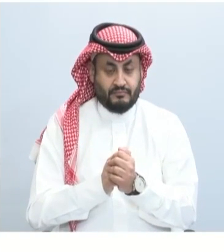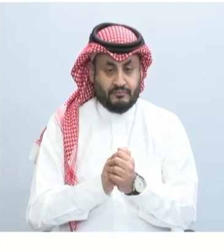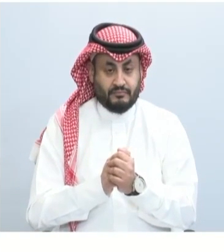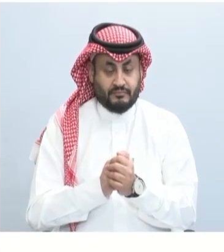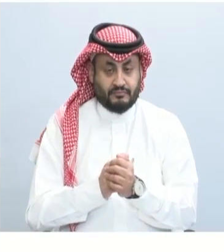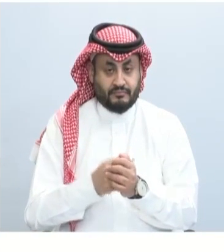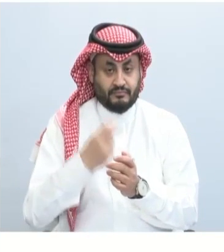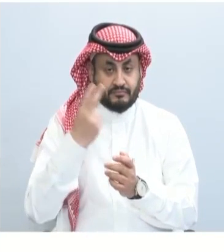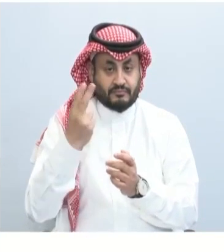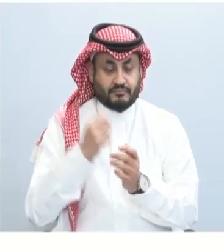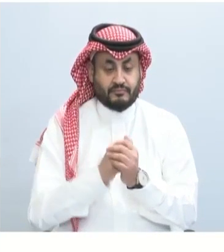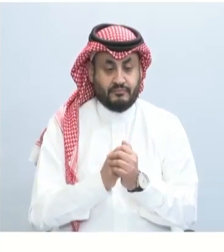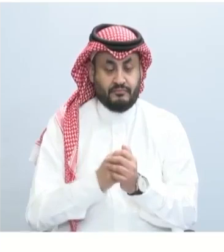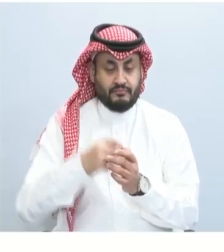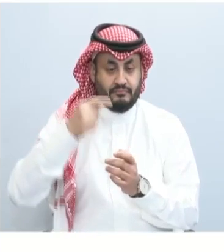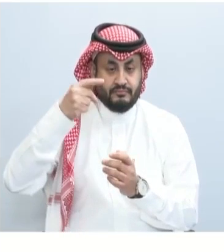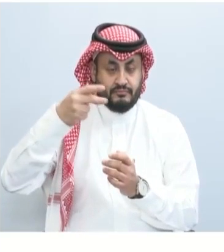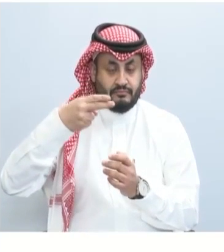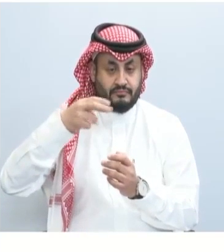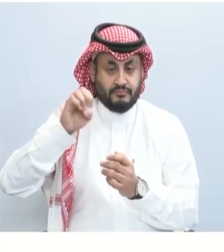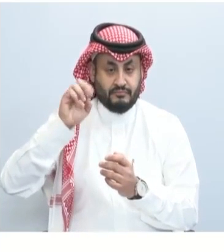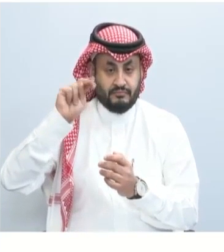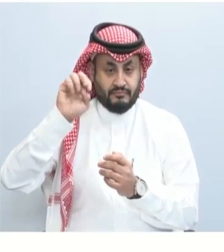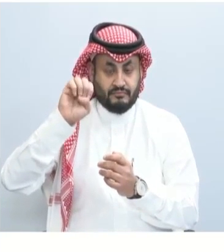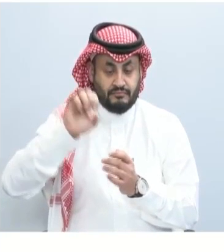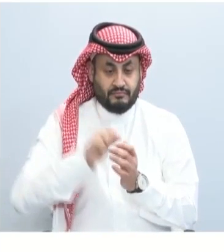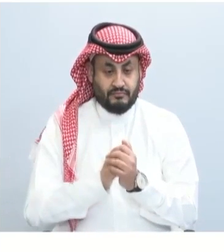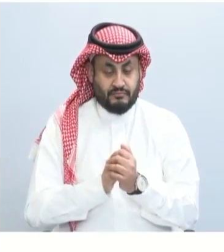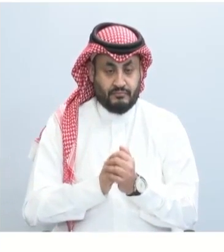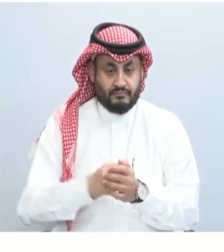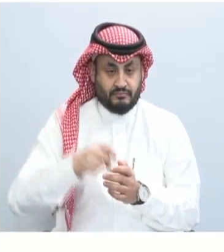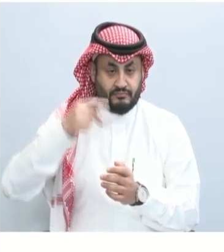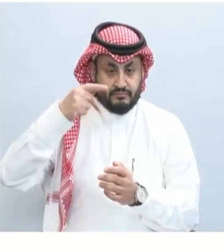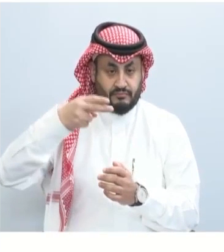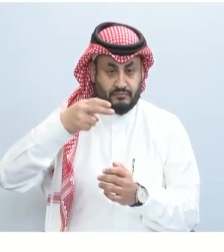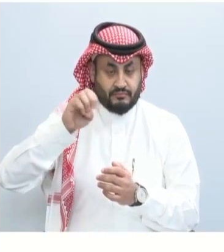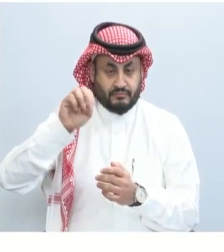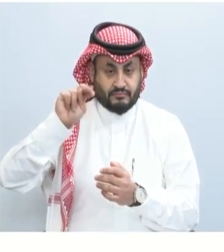And the second one, fawn. Fawn.